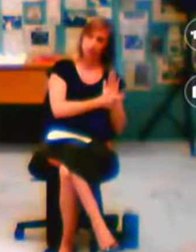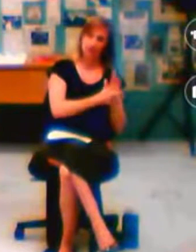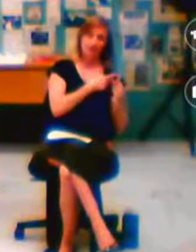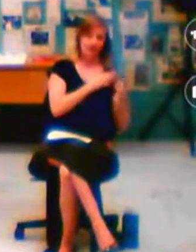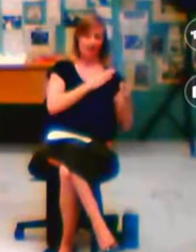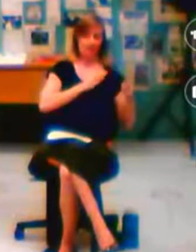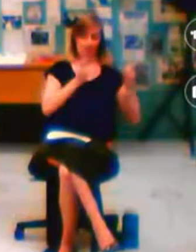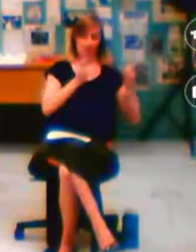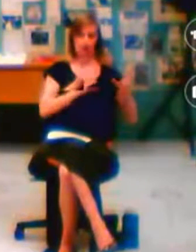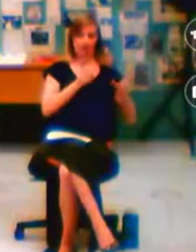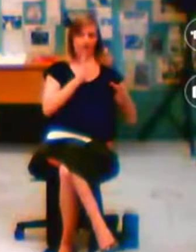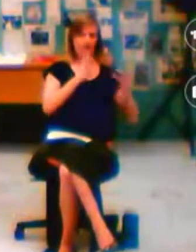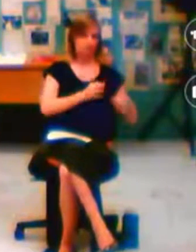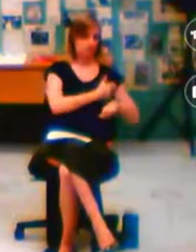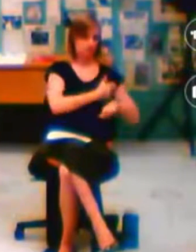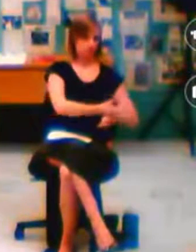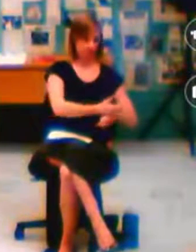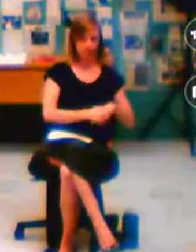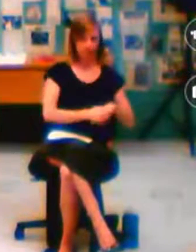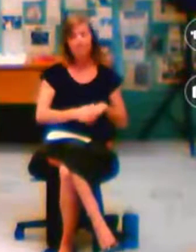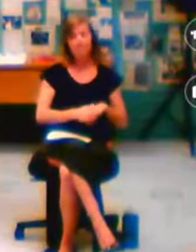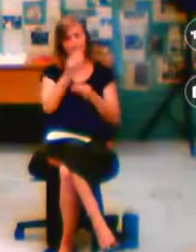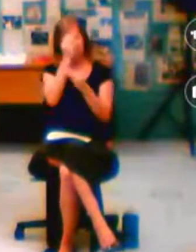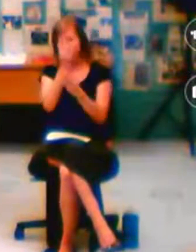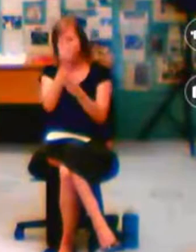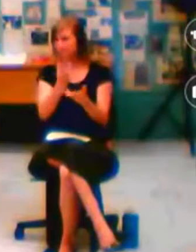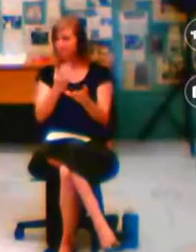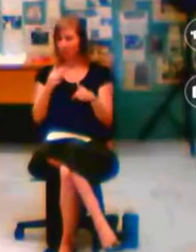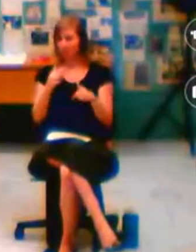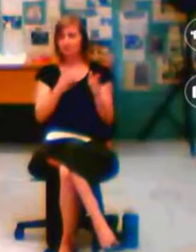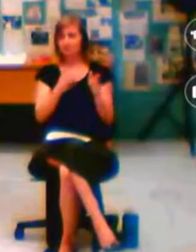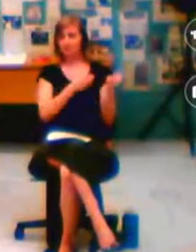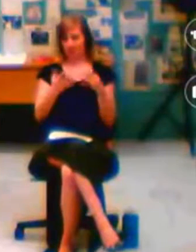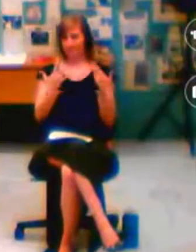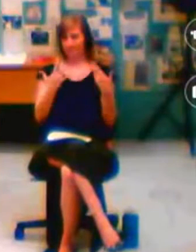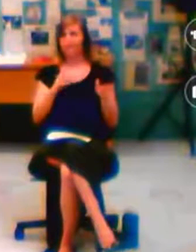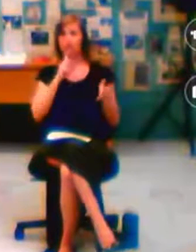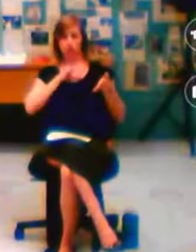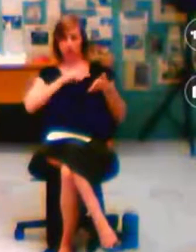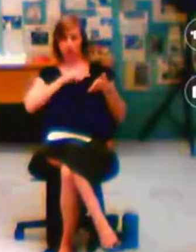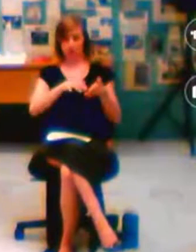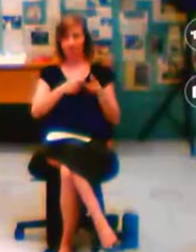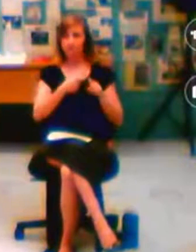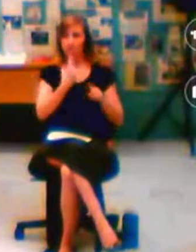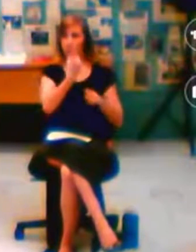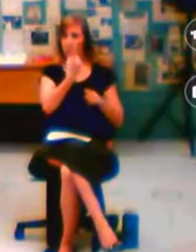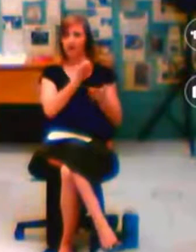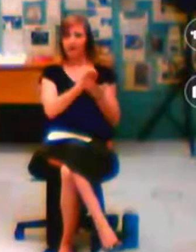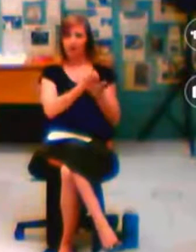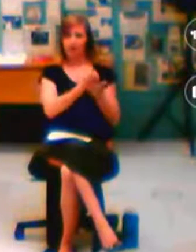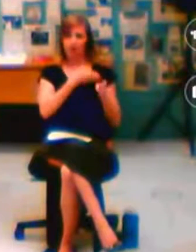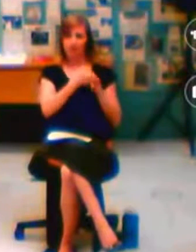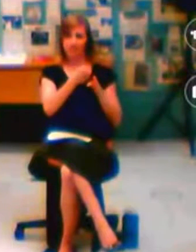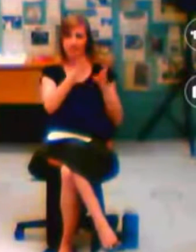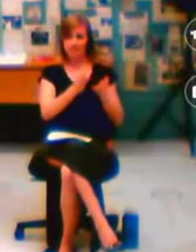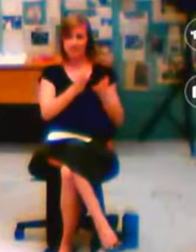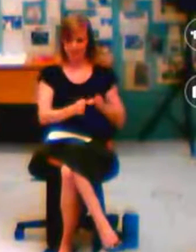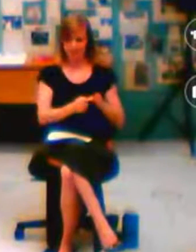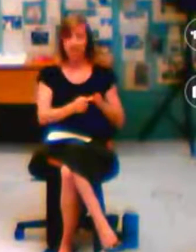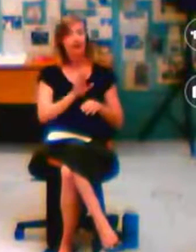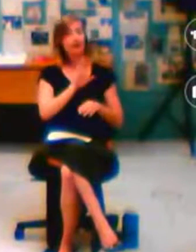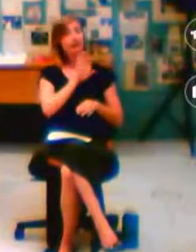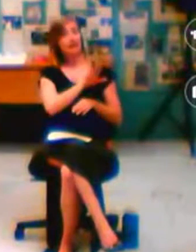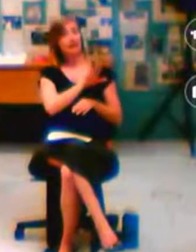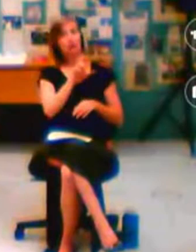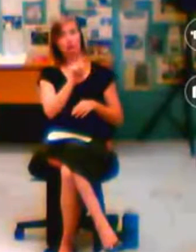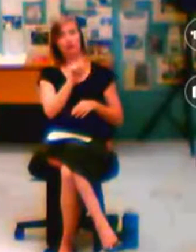to make changes into those referred to statutes that then are encumbered on the board of directors. I do